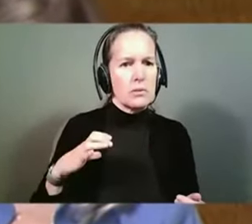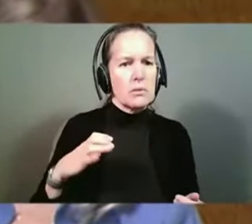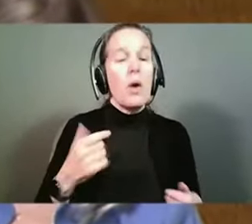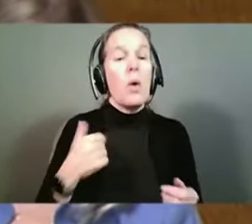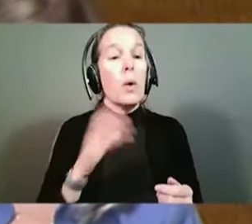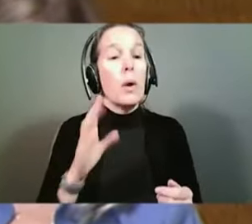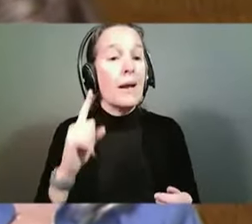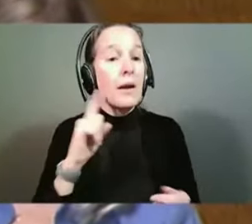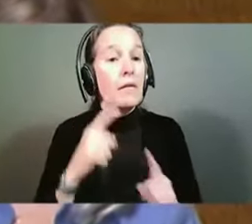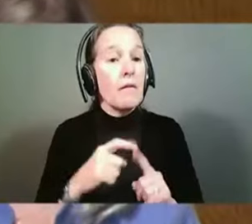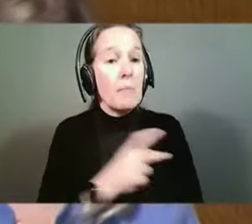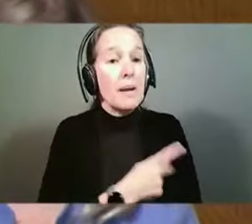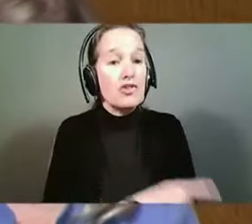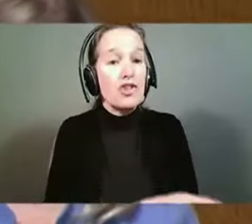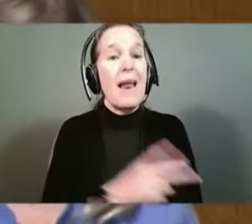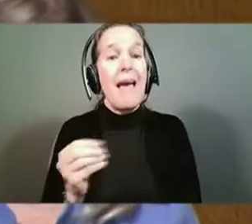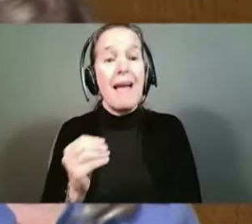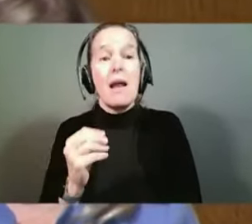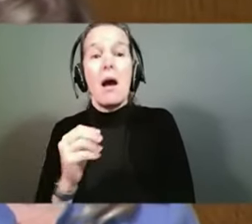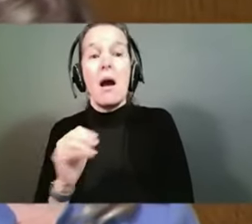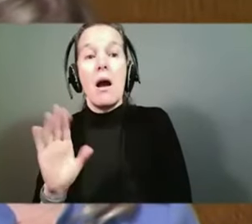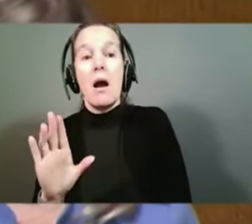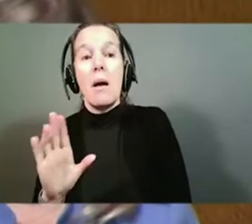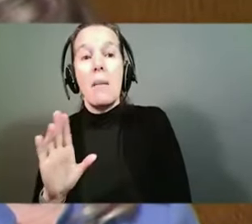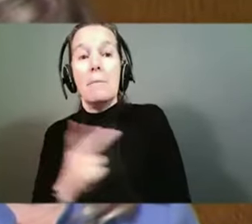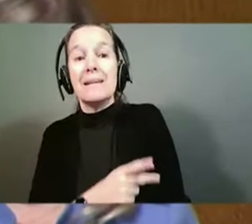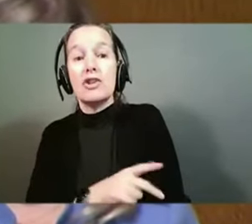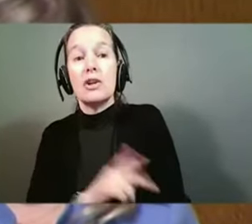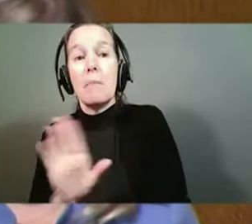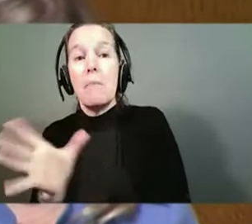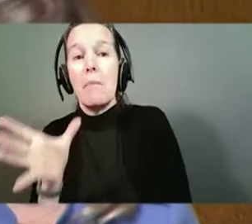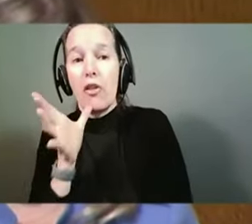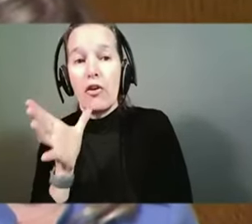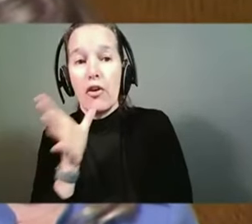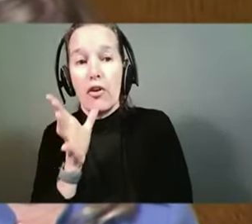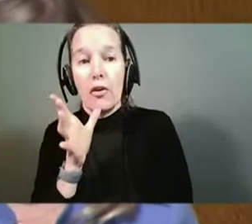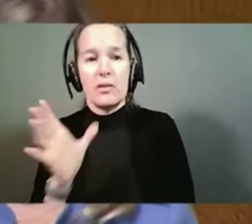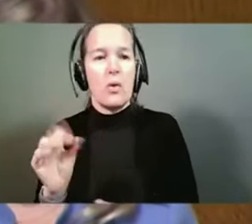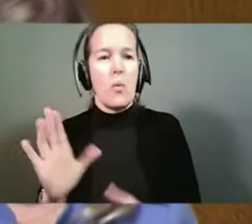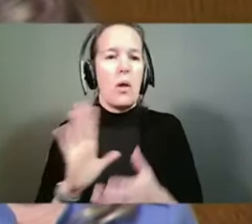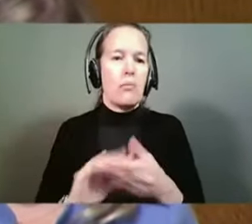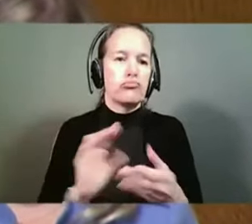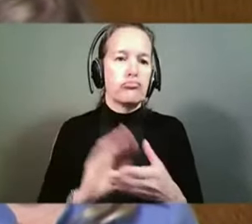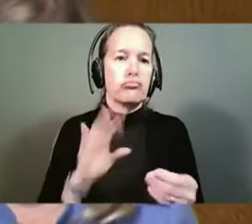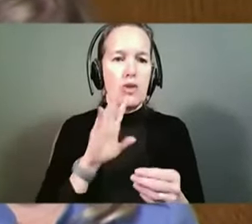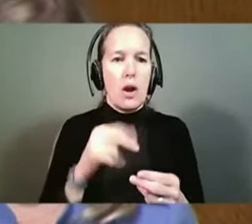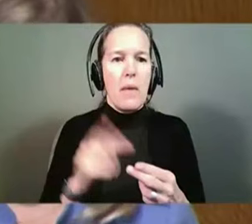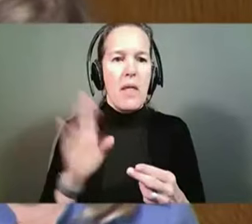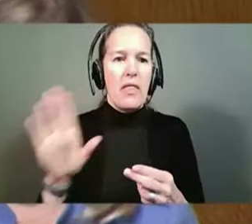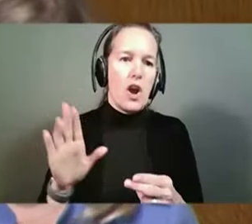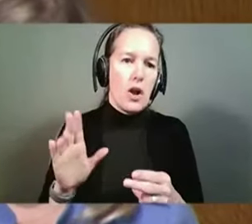patient as regards your long COVID experience, and allowing that to